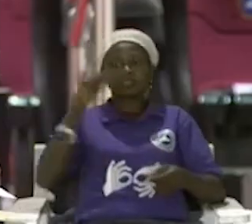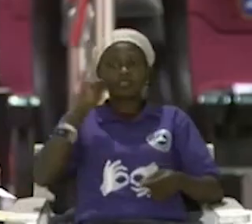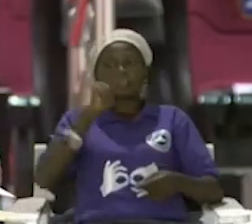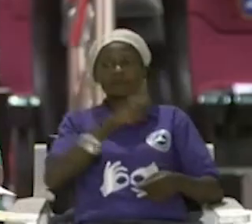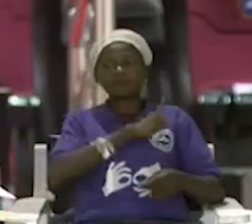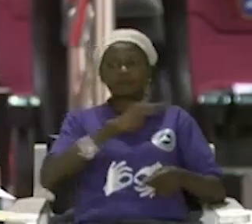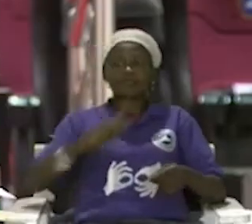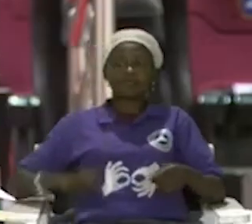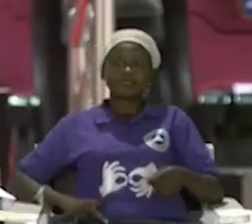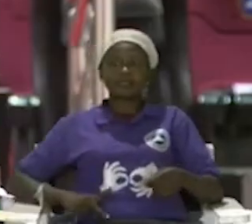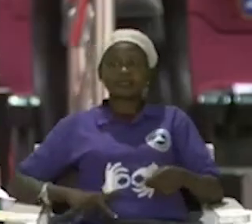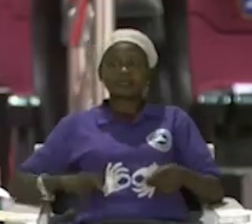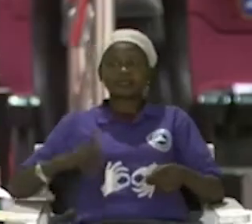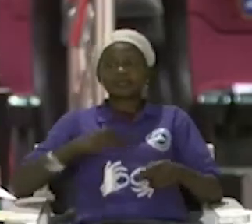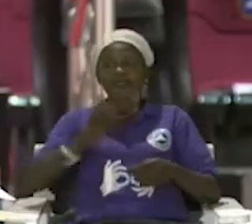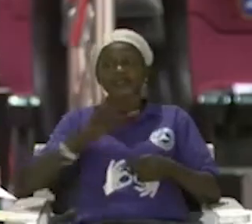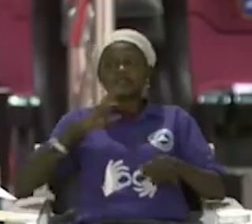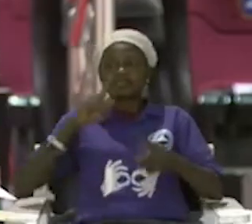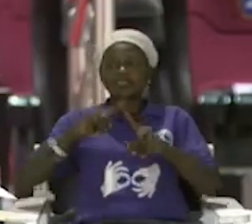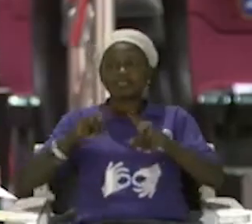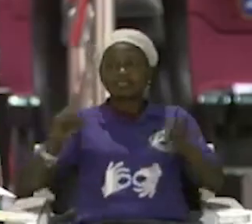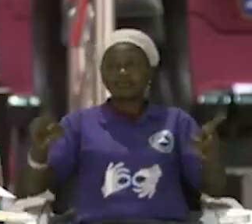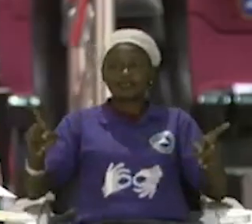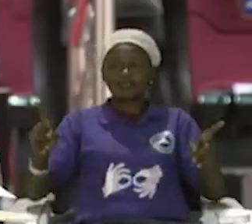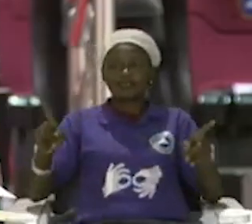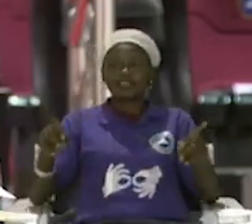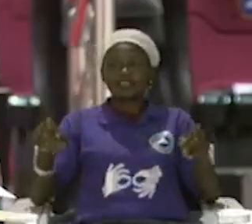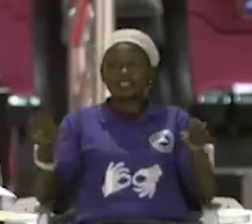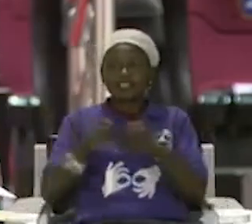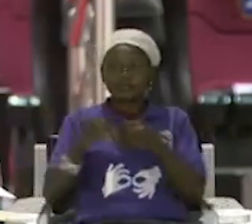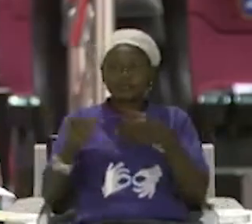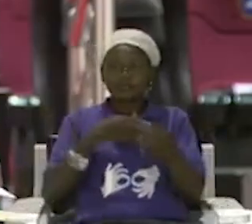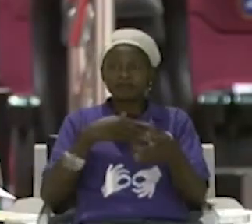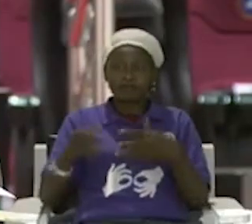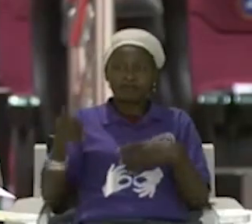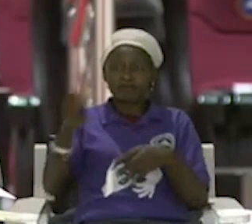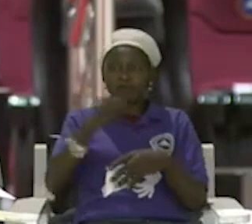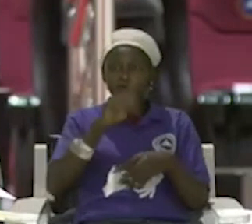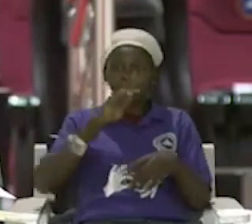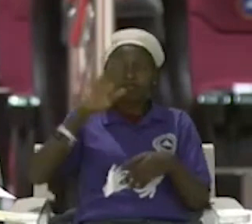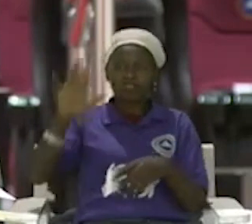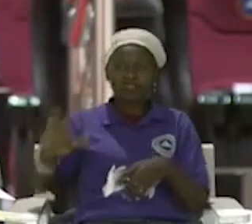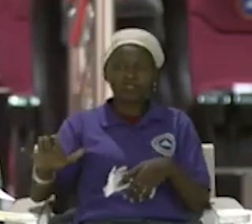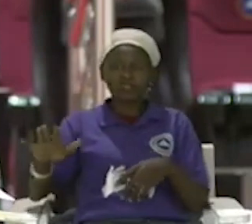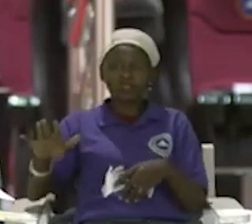And things are different even though you are a child,